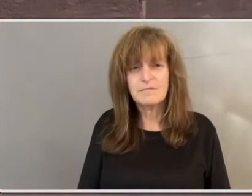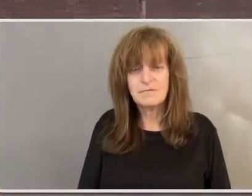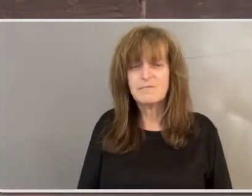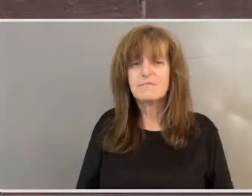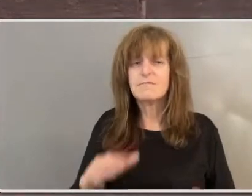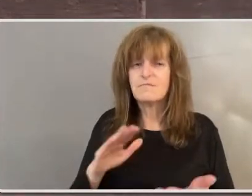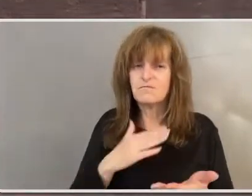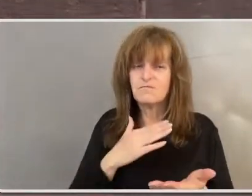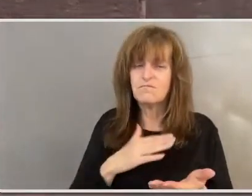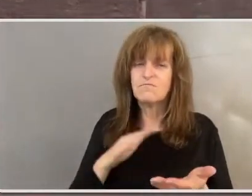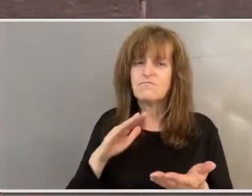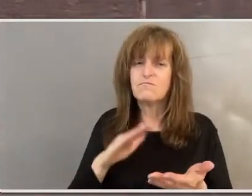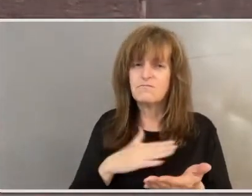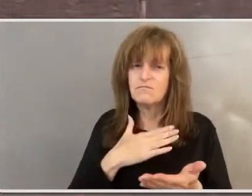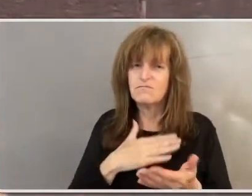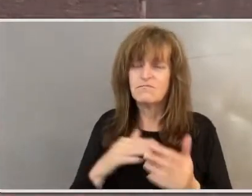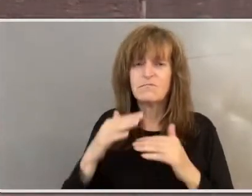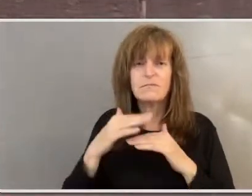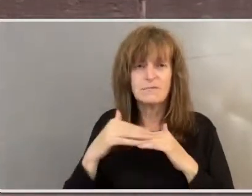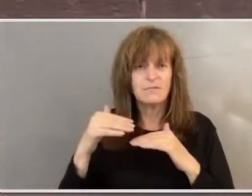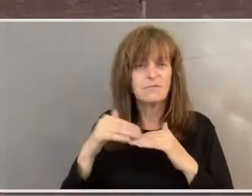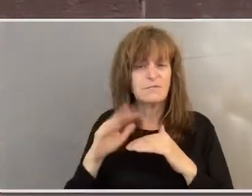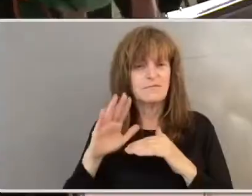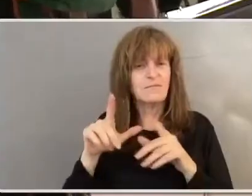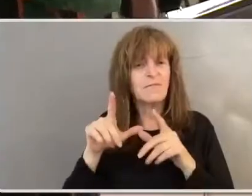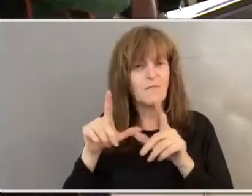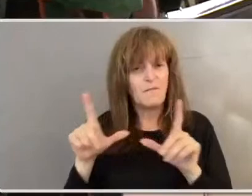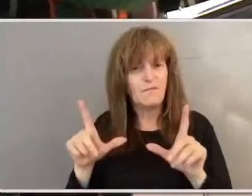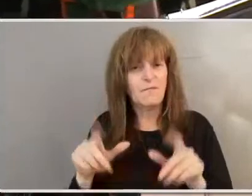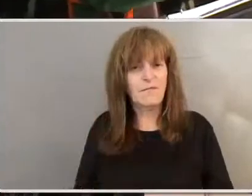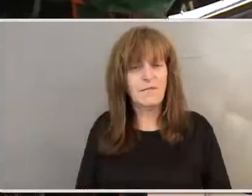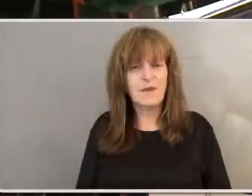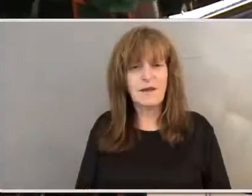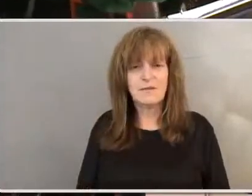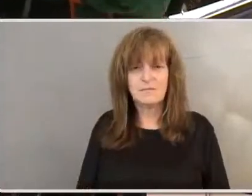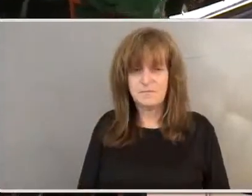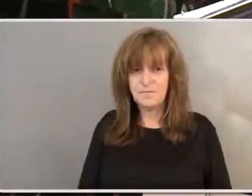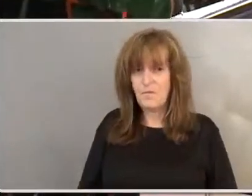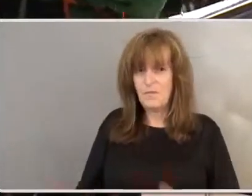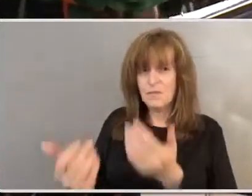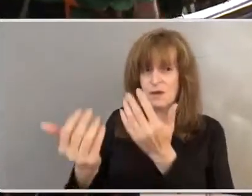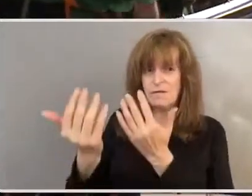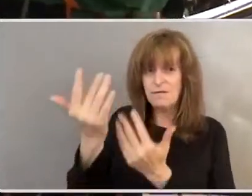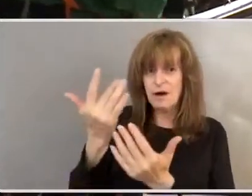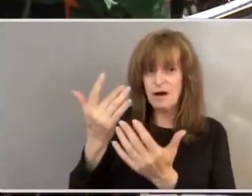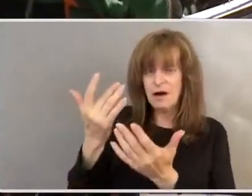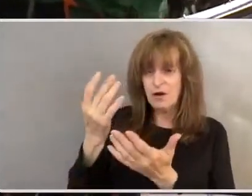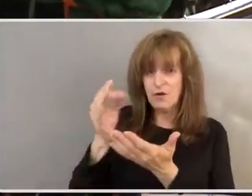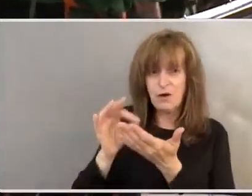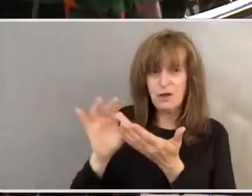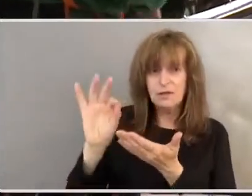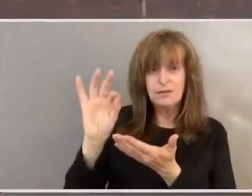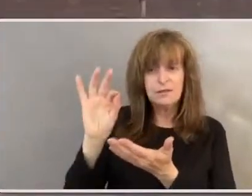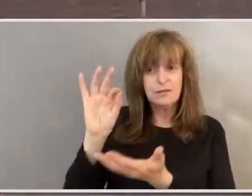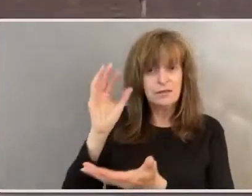Anakwagingaba. For the fire has been lit. I've been